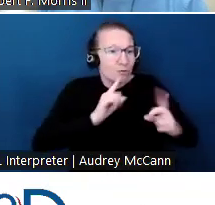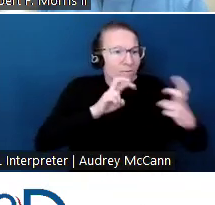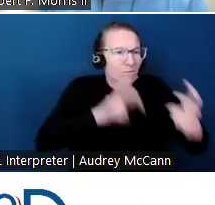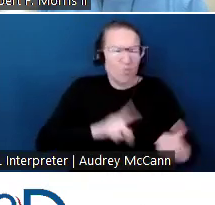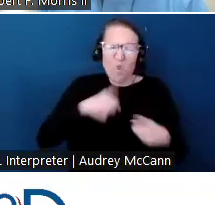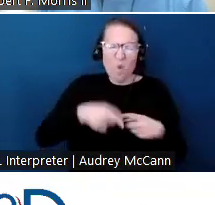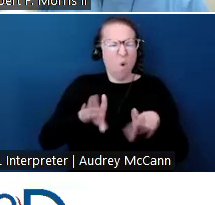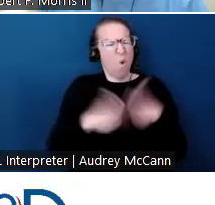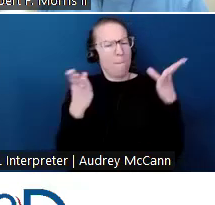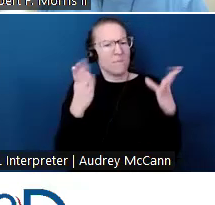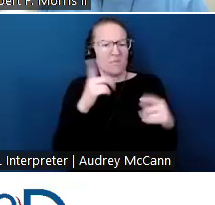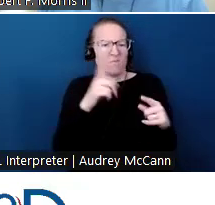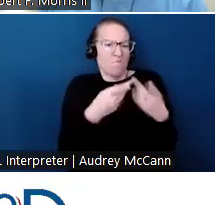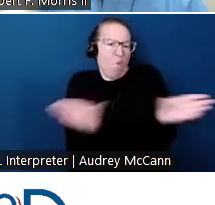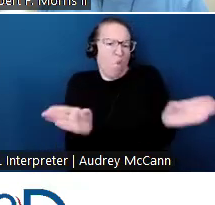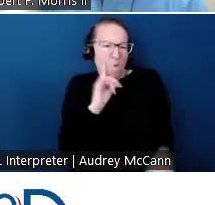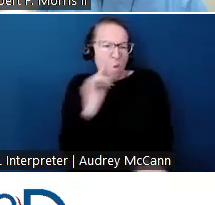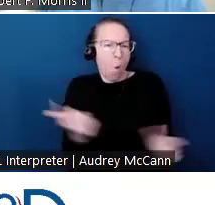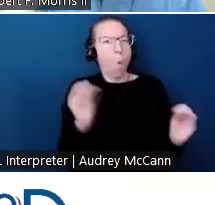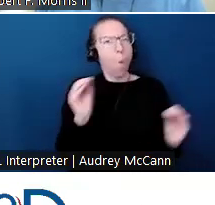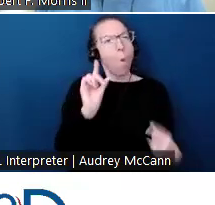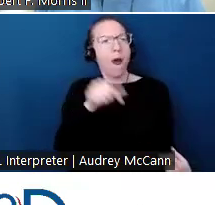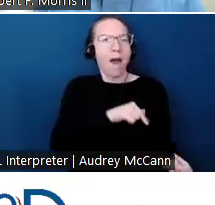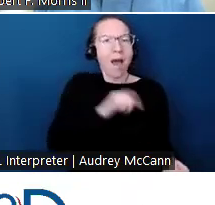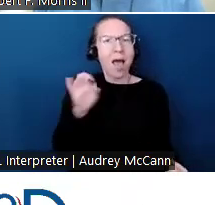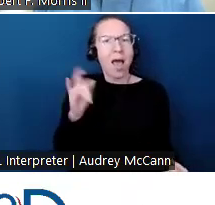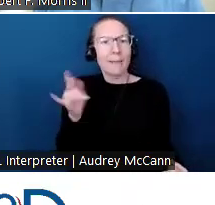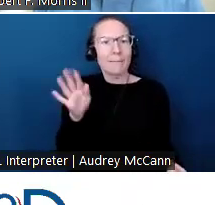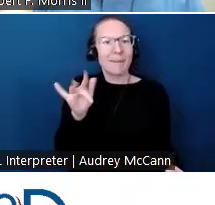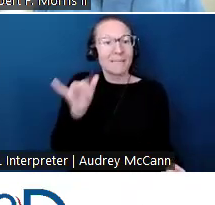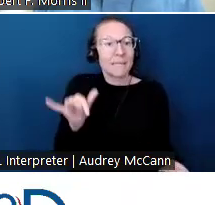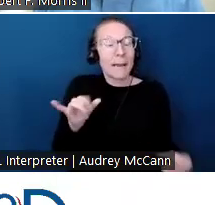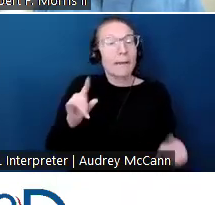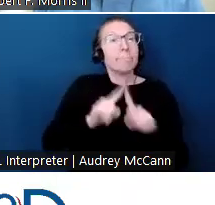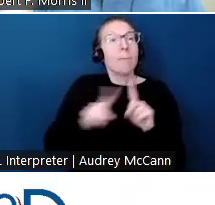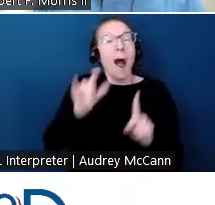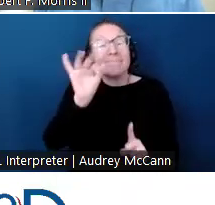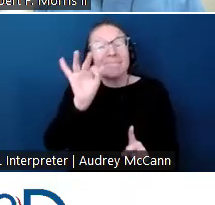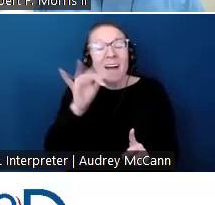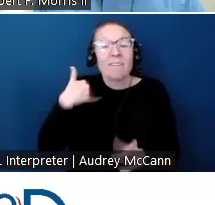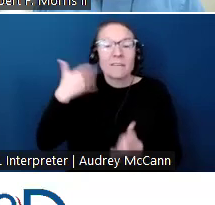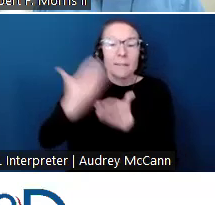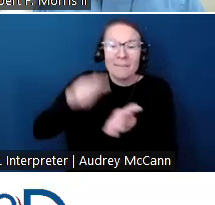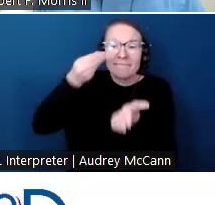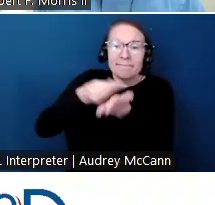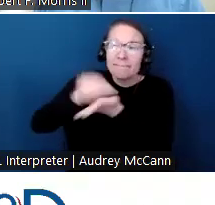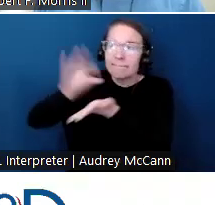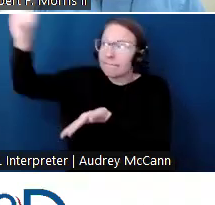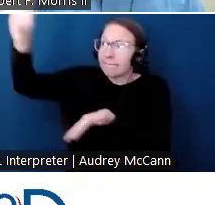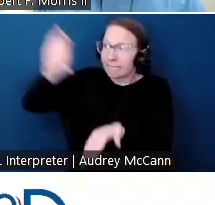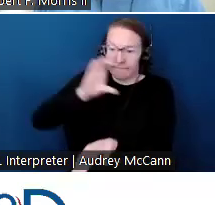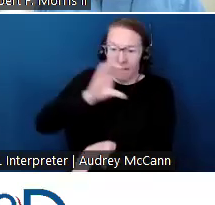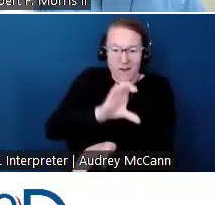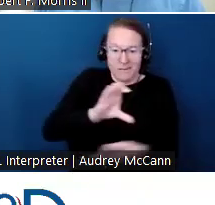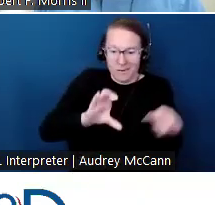no eligibility. Usually the eligibility comes in if there's some kind of funding that's going to go along with